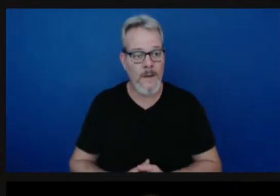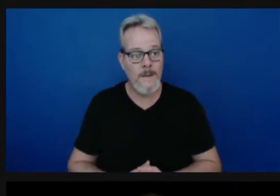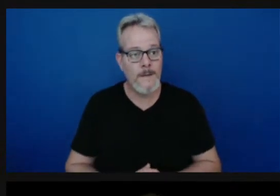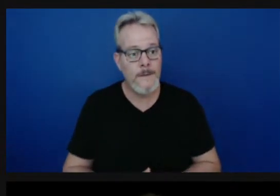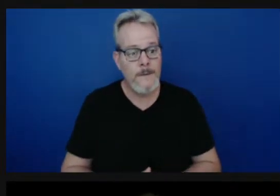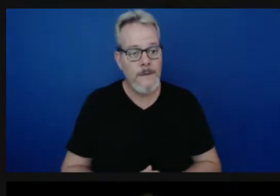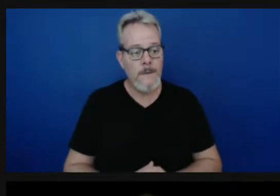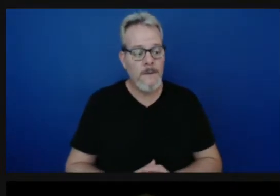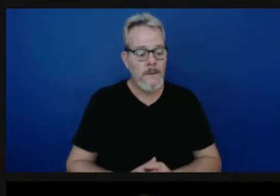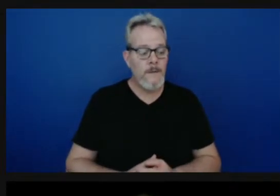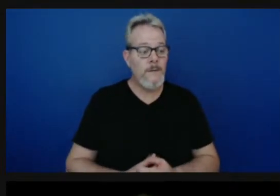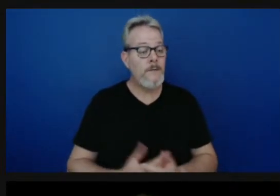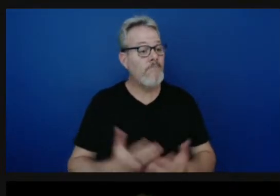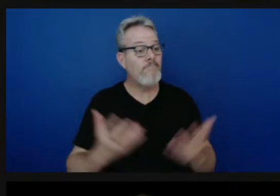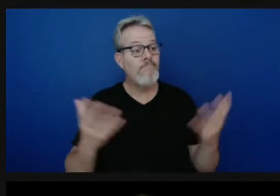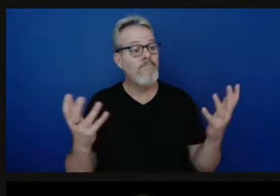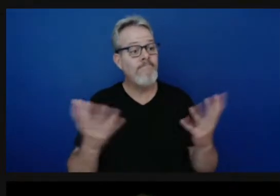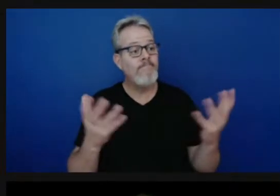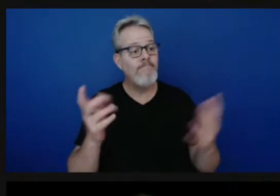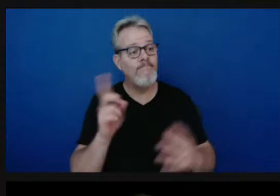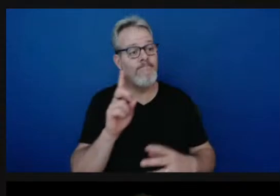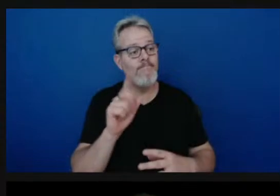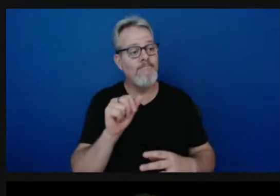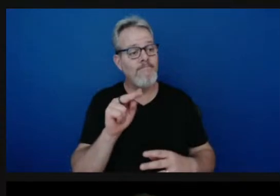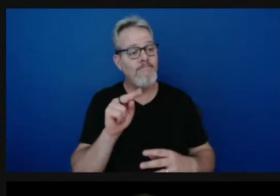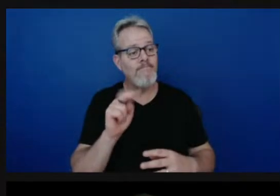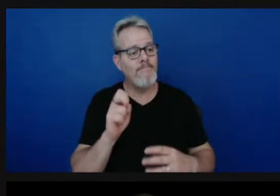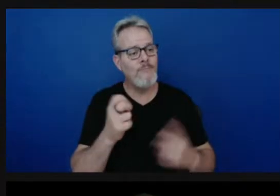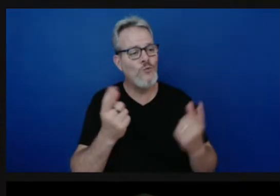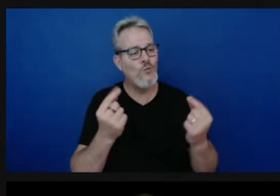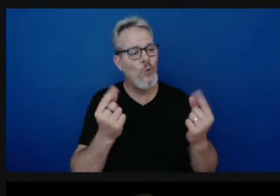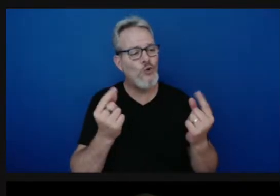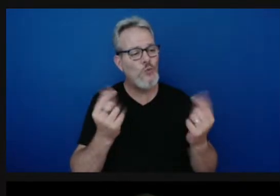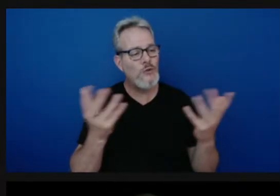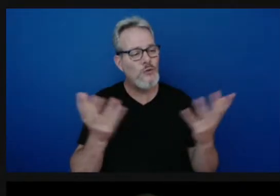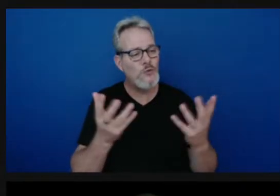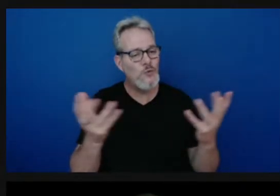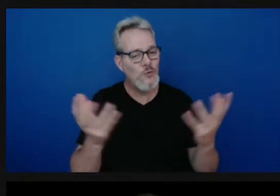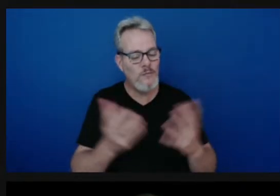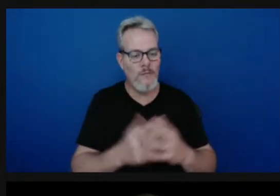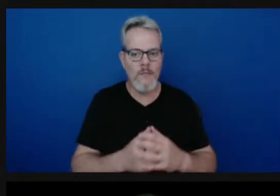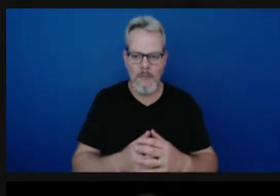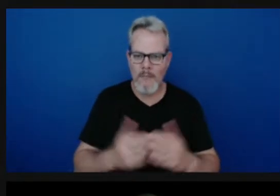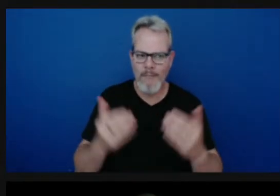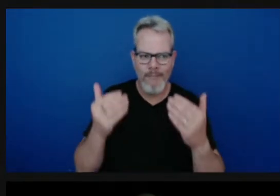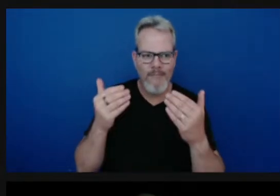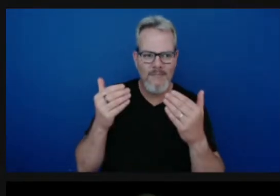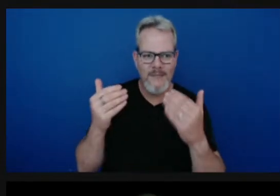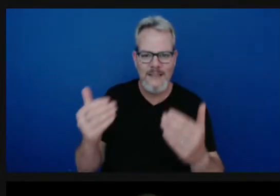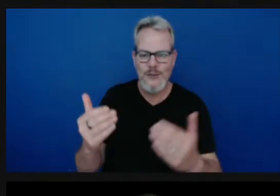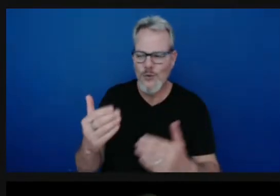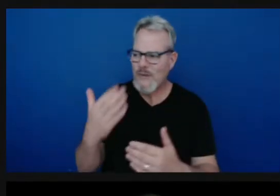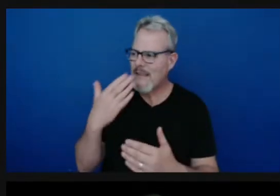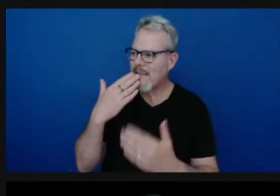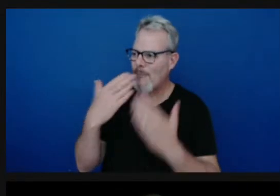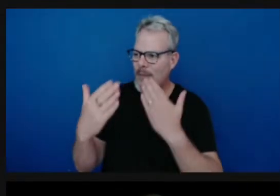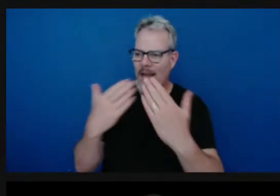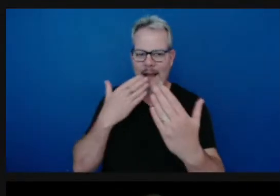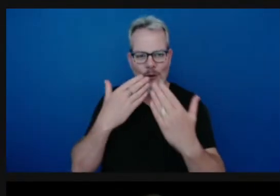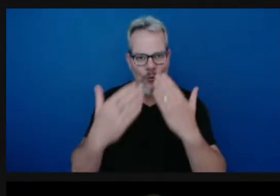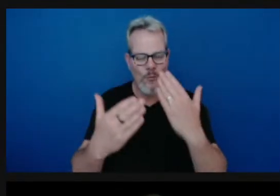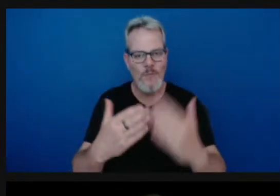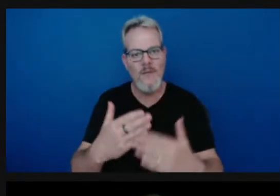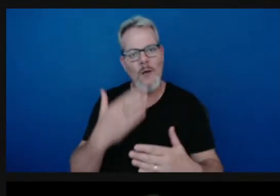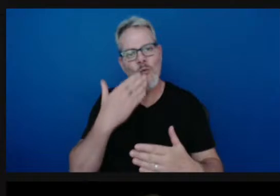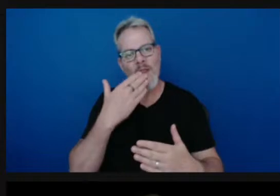what shall we do for our break here? Yeah, let's go ahead and say some thank yous. I'd like to thank everybody